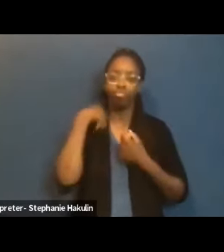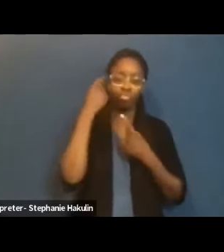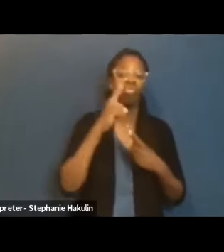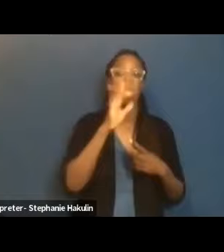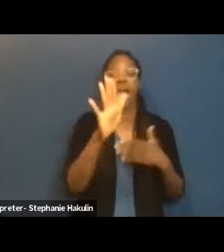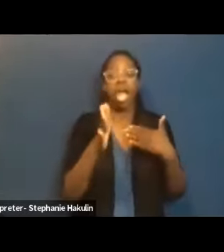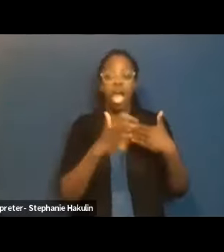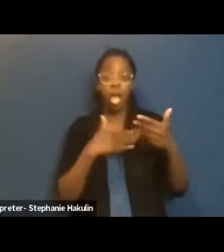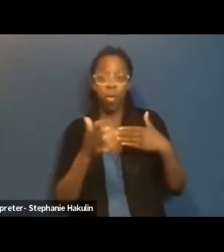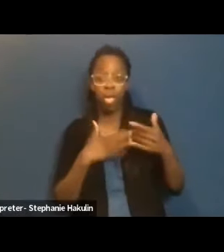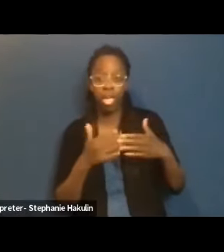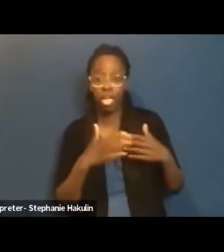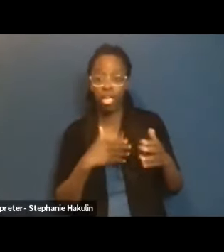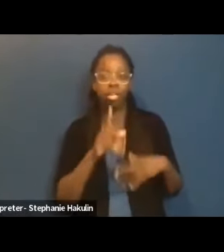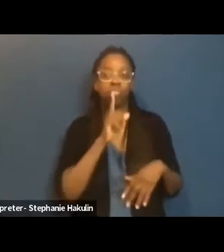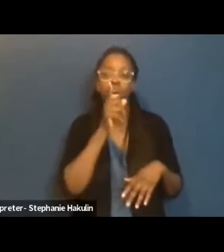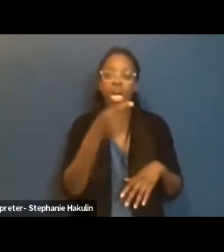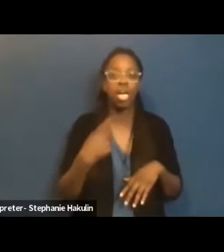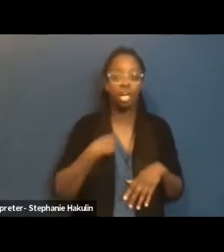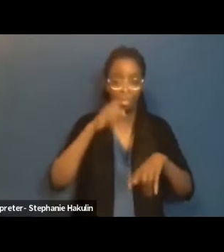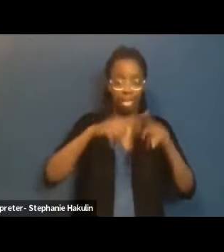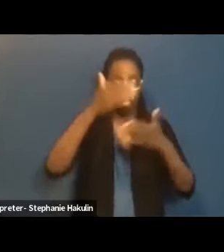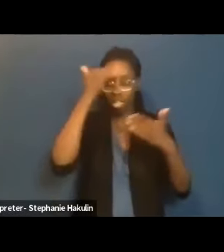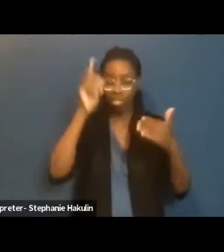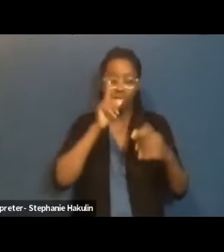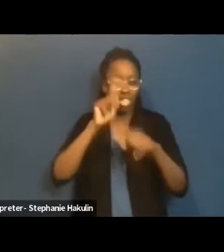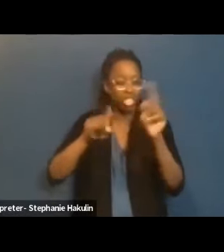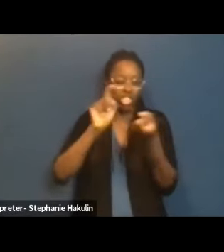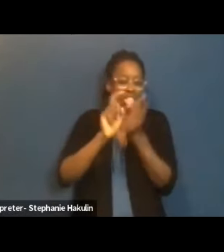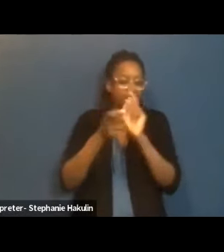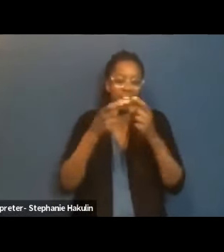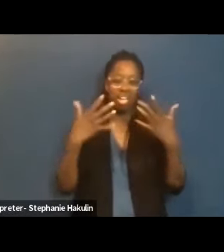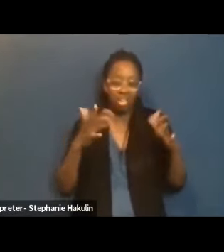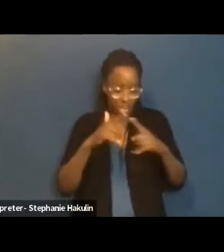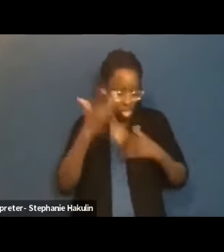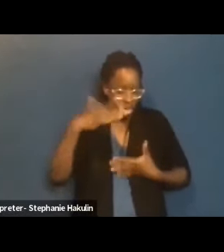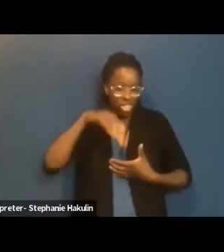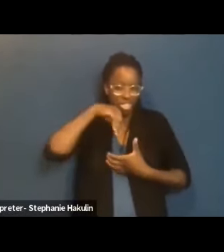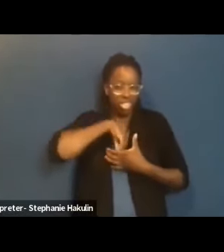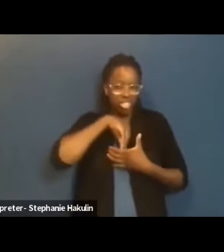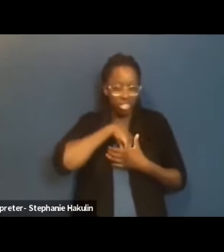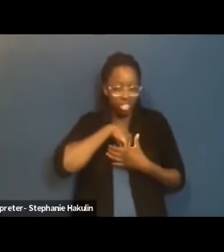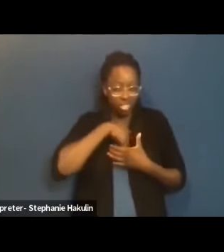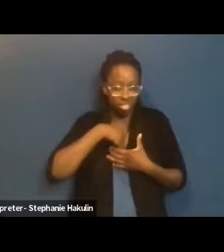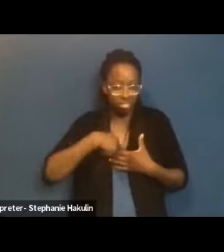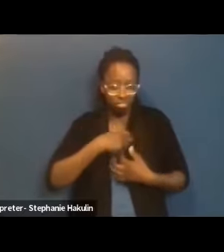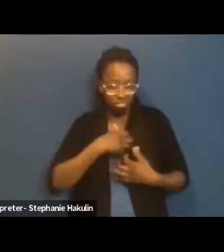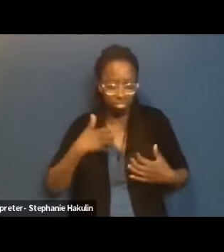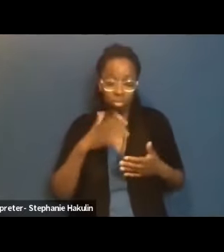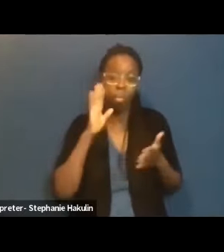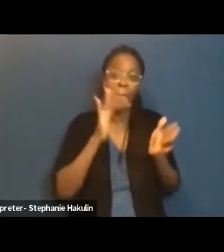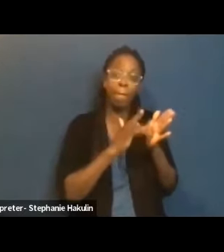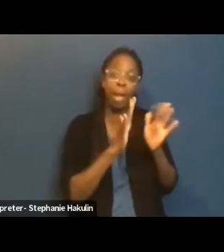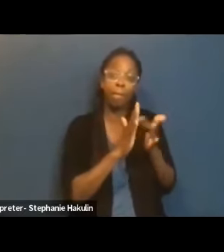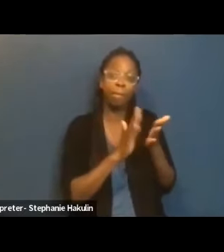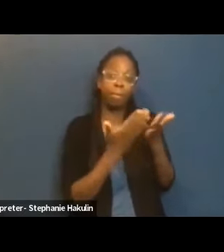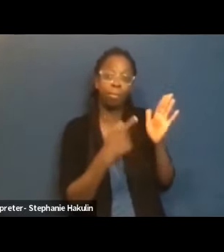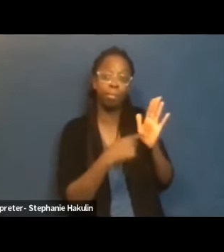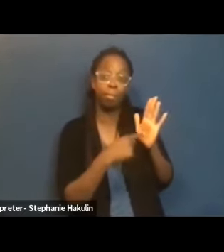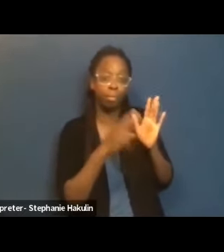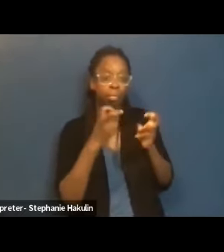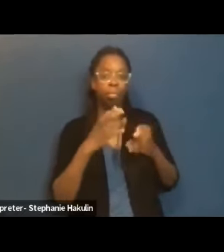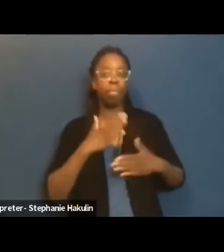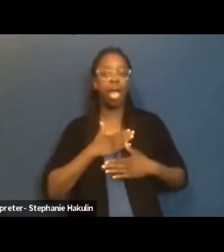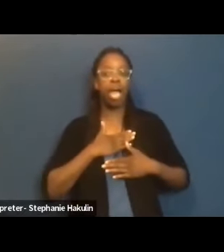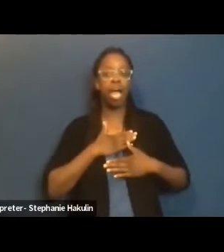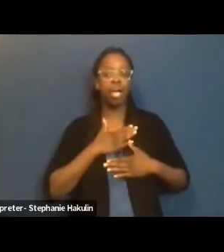is scripture written into the Bible of your body. Your body, the temple of God.